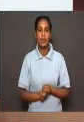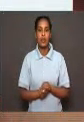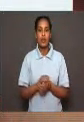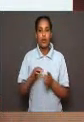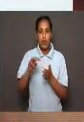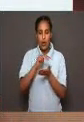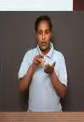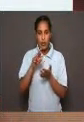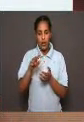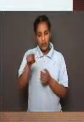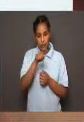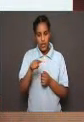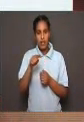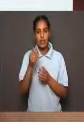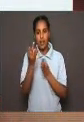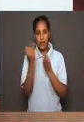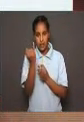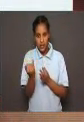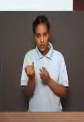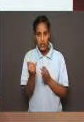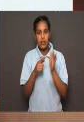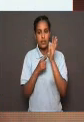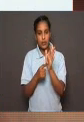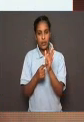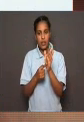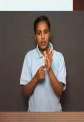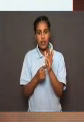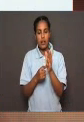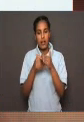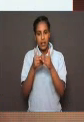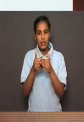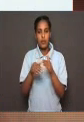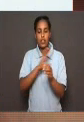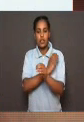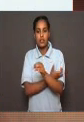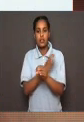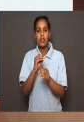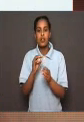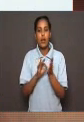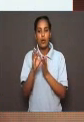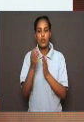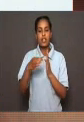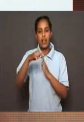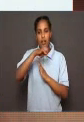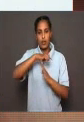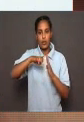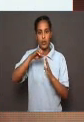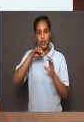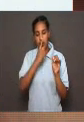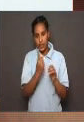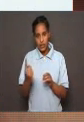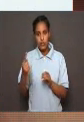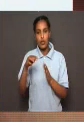Molecular orbital diagrams display the relative energy and number of electrons in